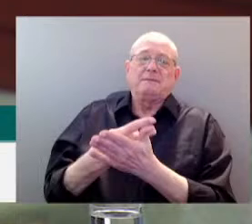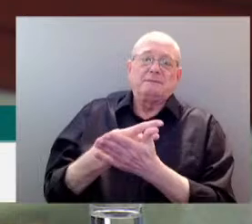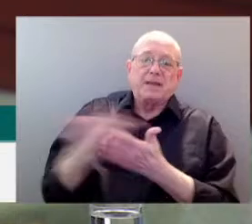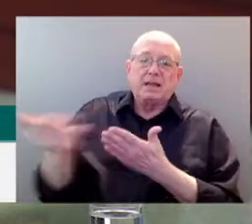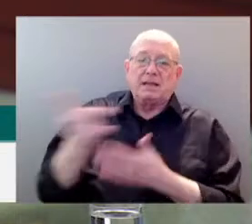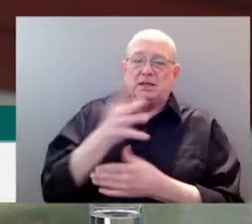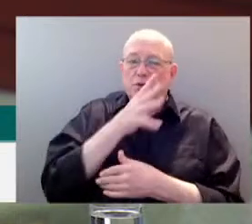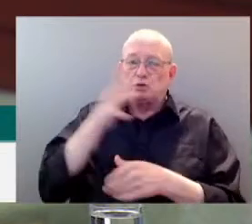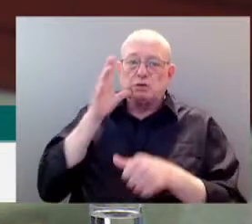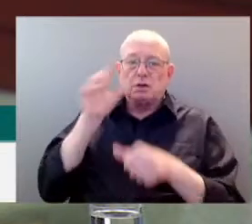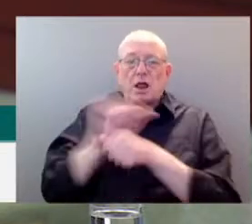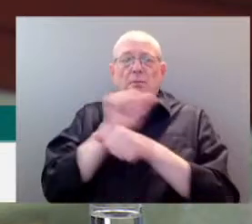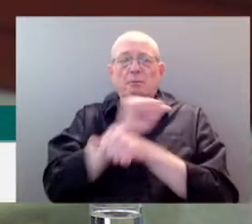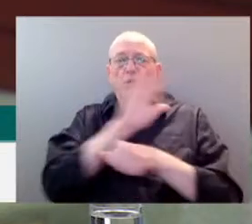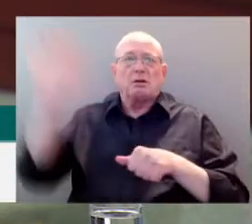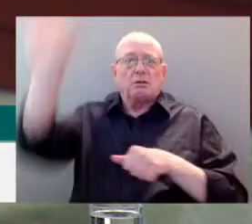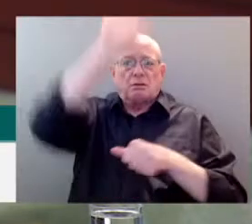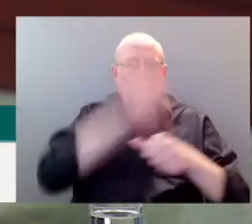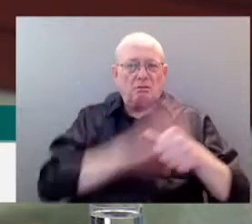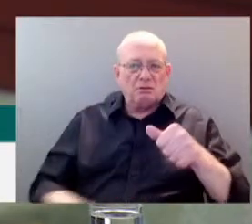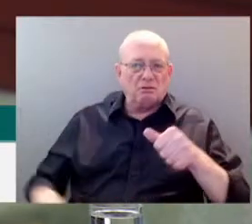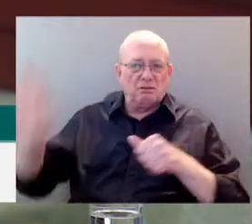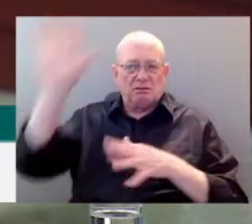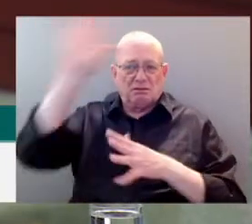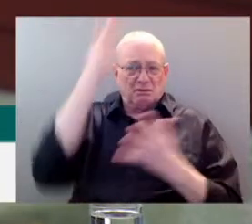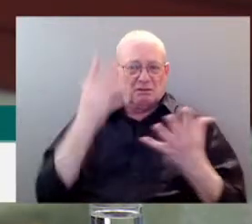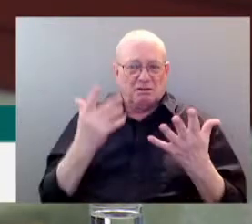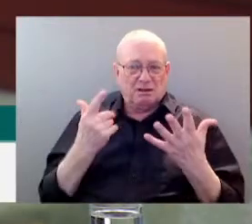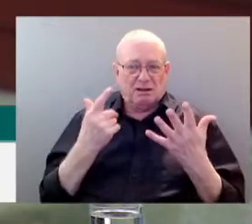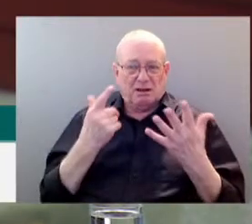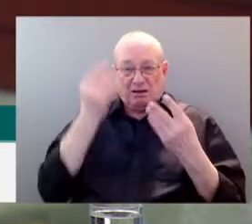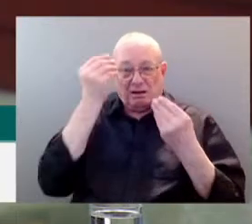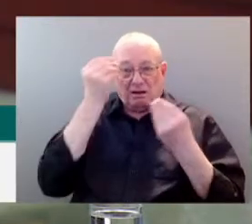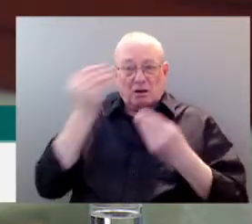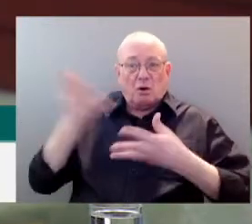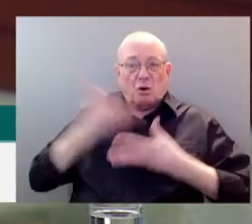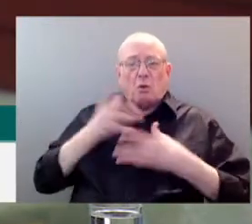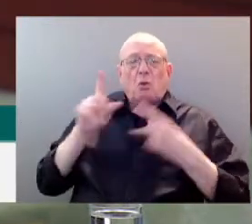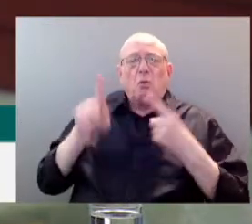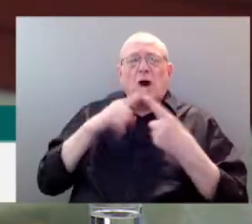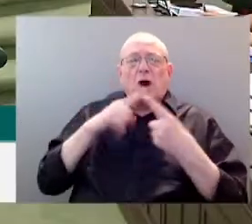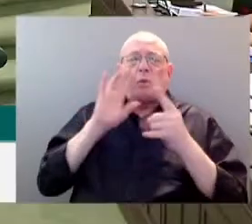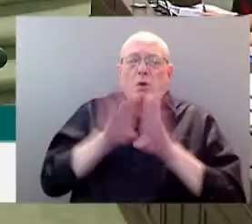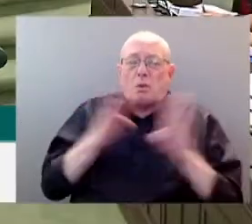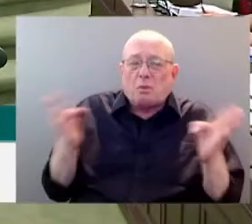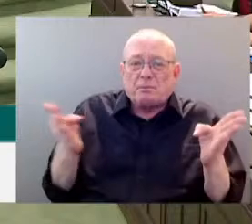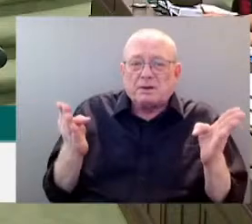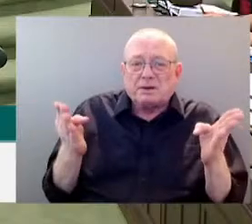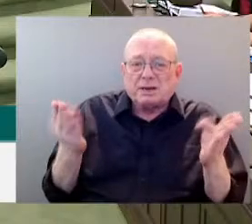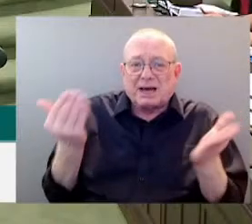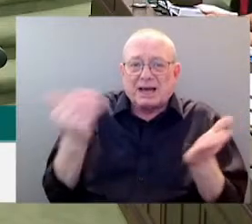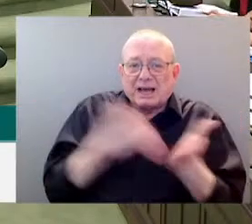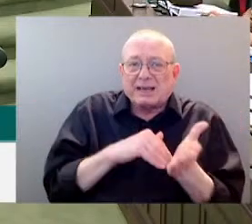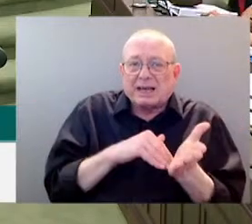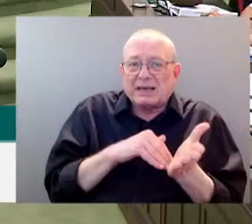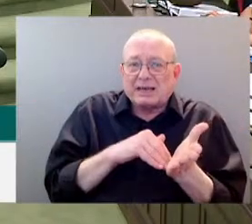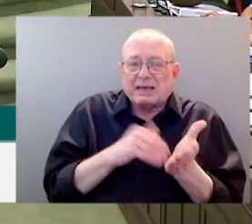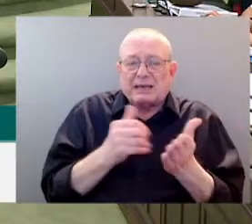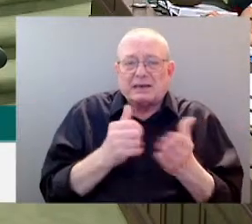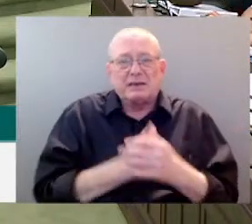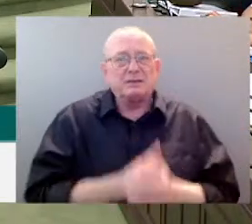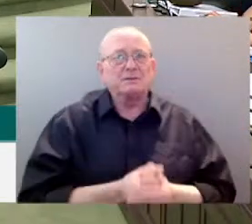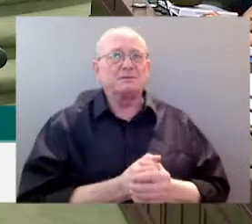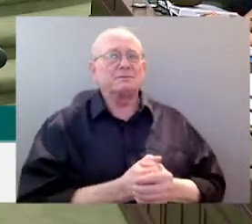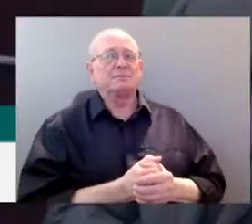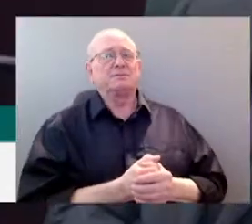dat that what dates these important healthc care sites will re be reopened to full capacity The Honorable the minister of Health